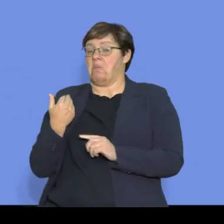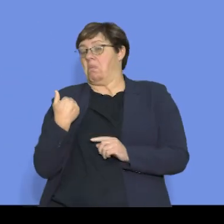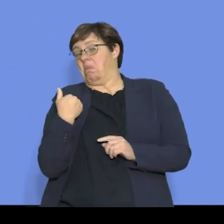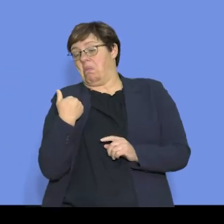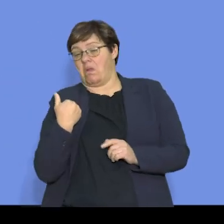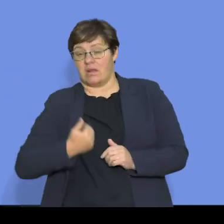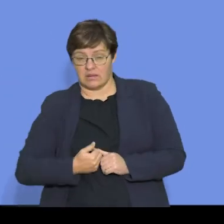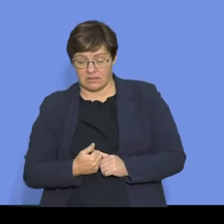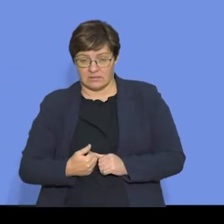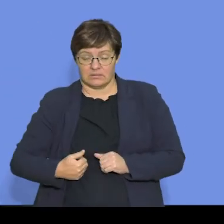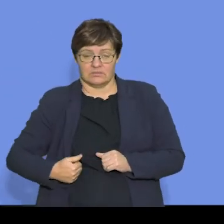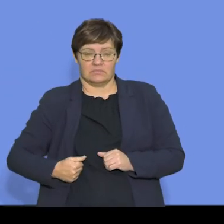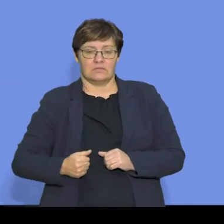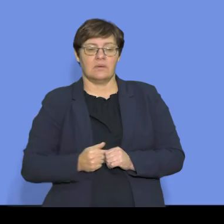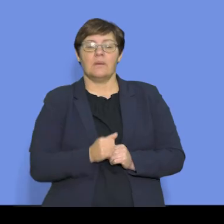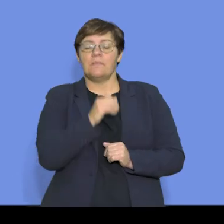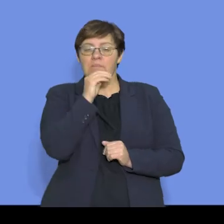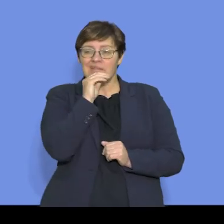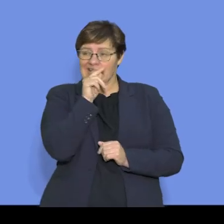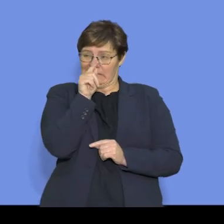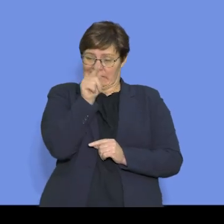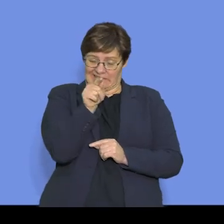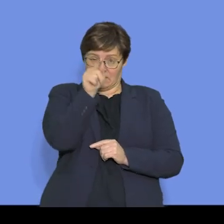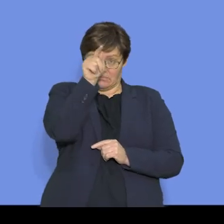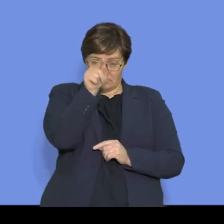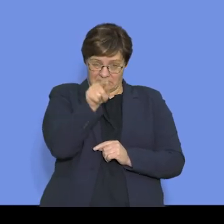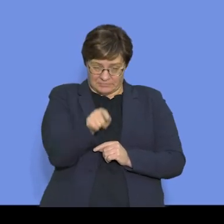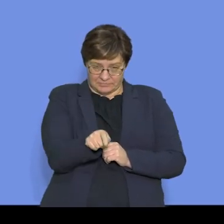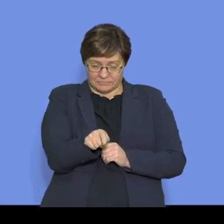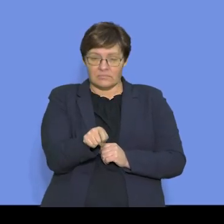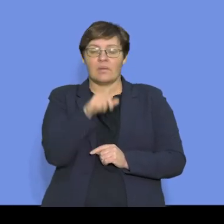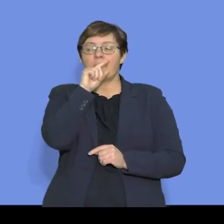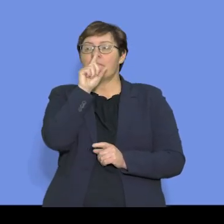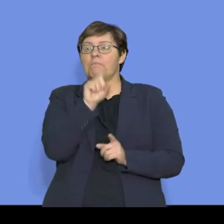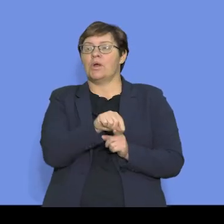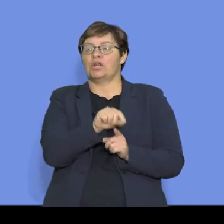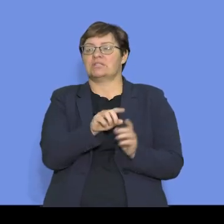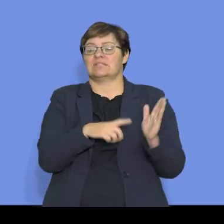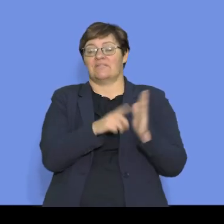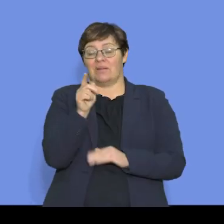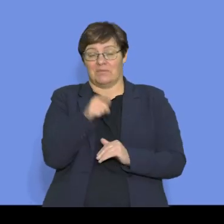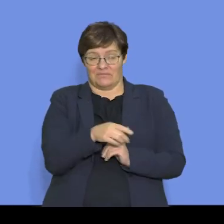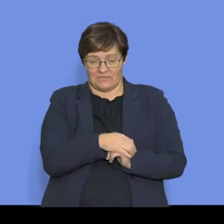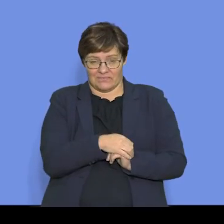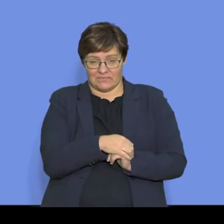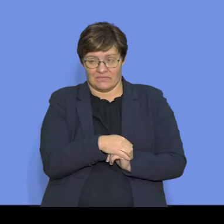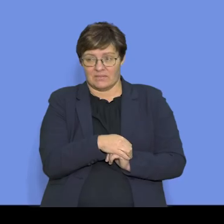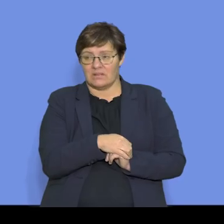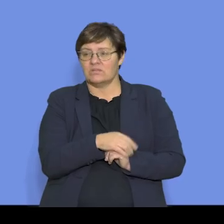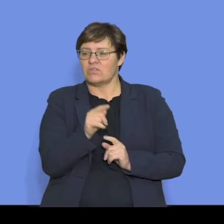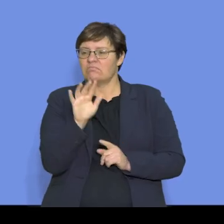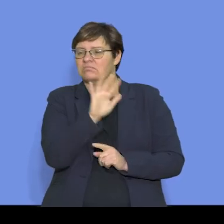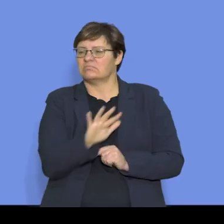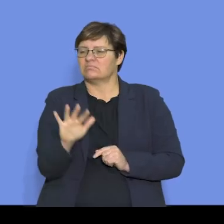time. And that shows that is when birds developed. So